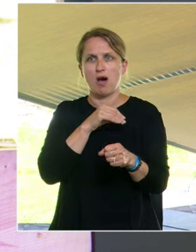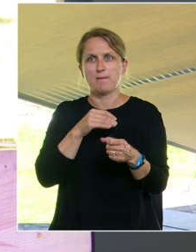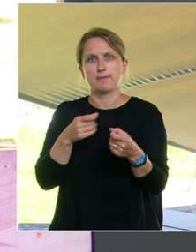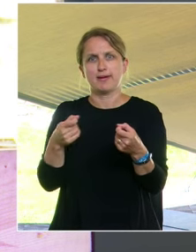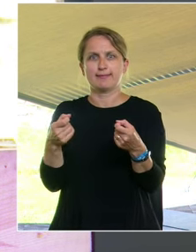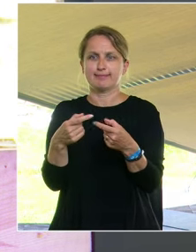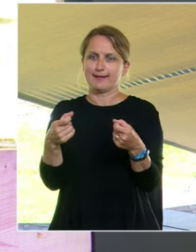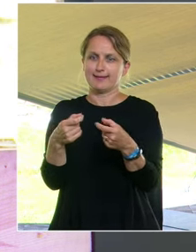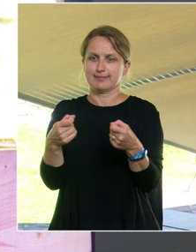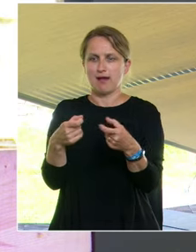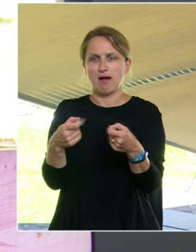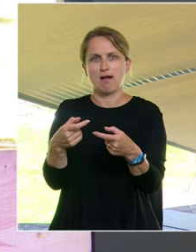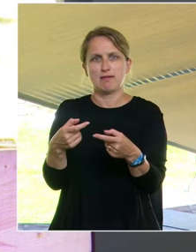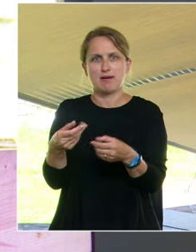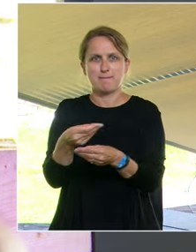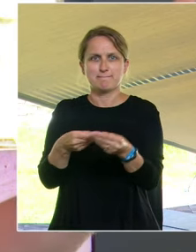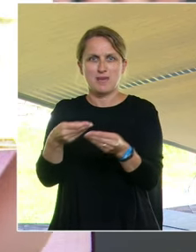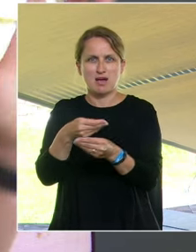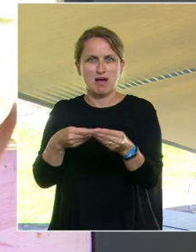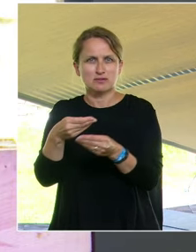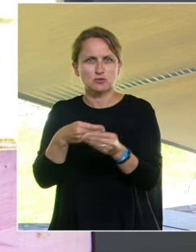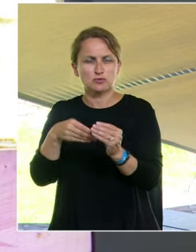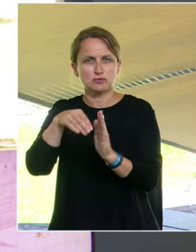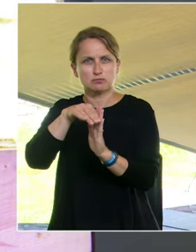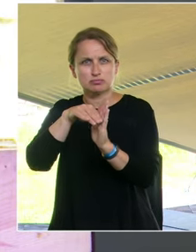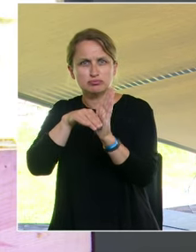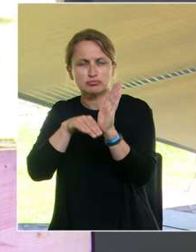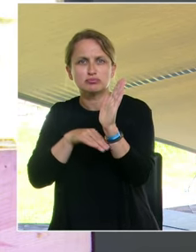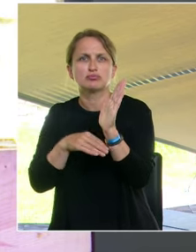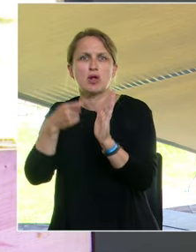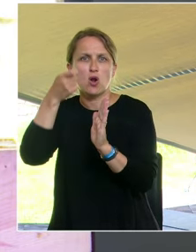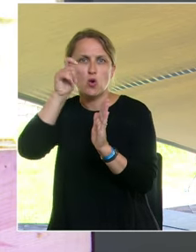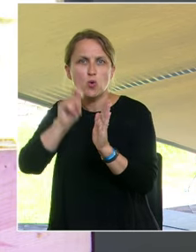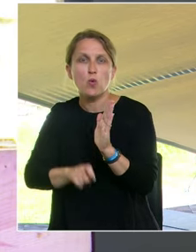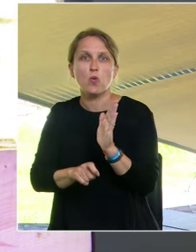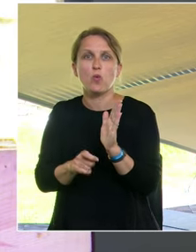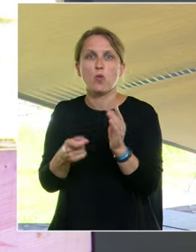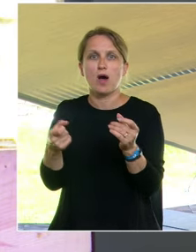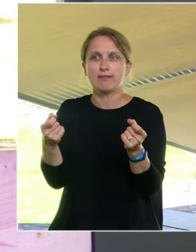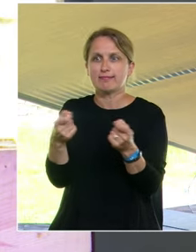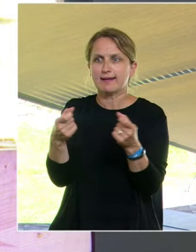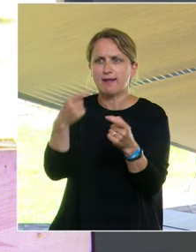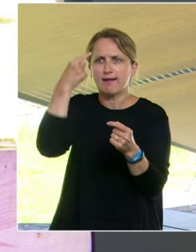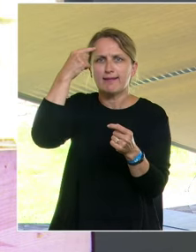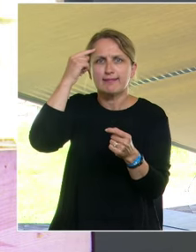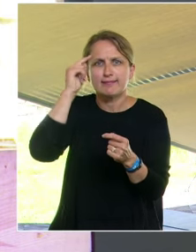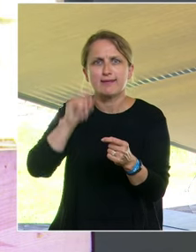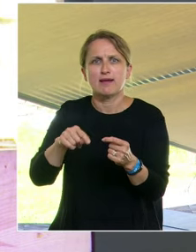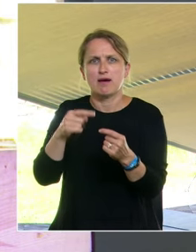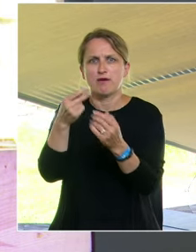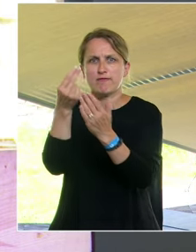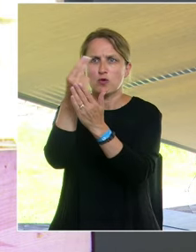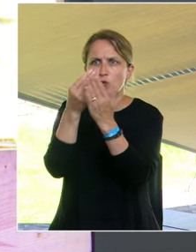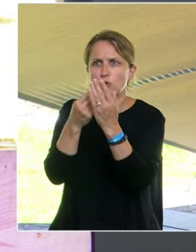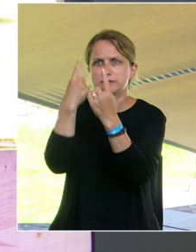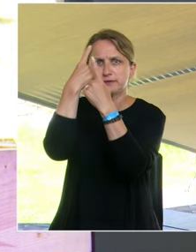be potentially distributed more equally based on actual kind of to those who actually create